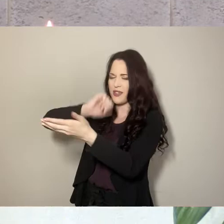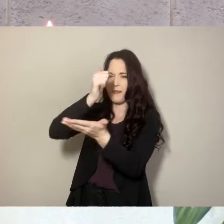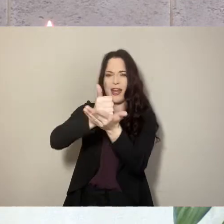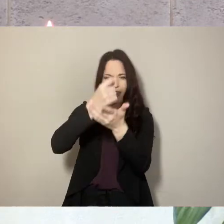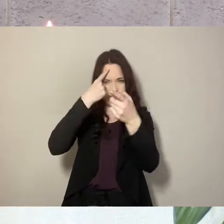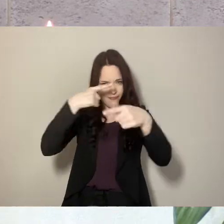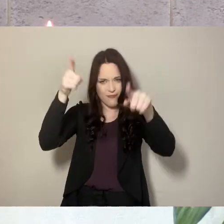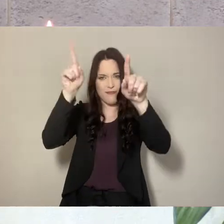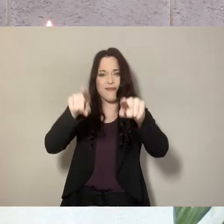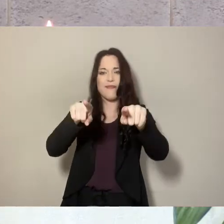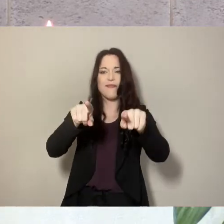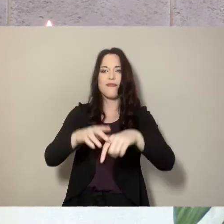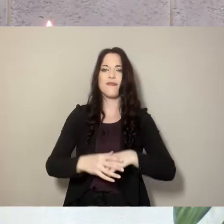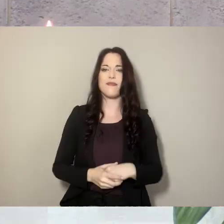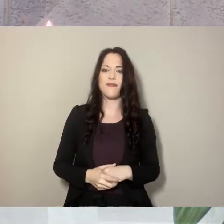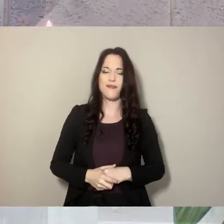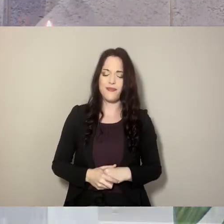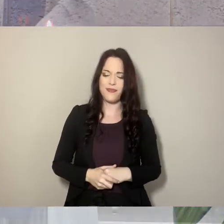Amen.